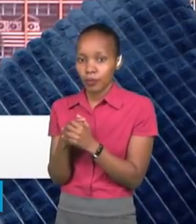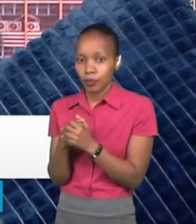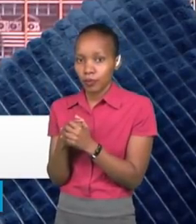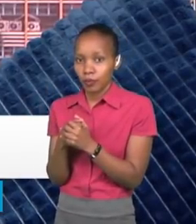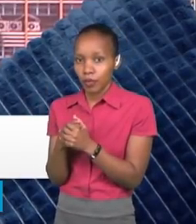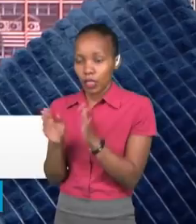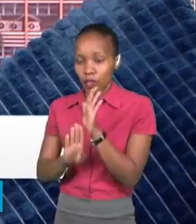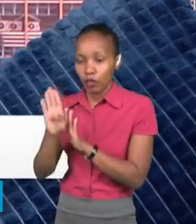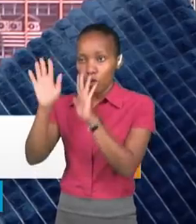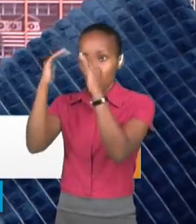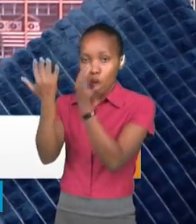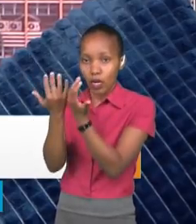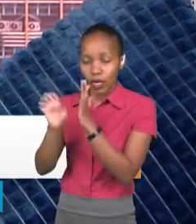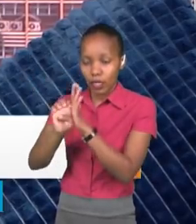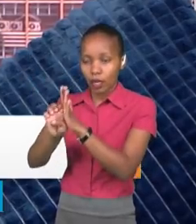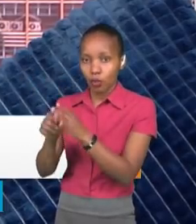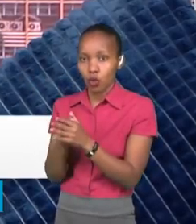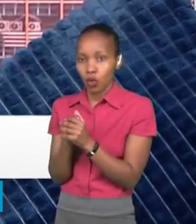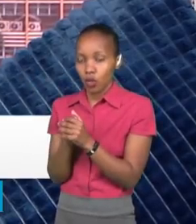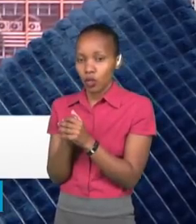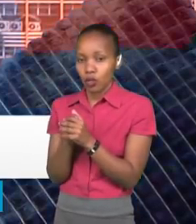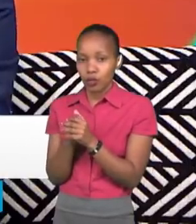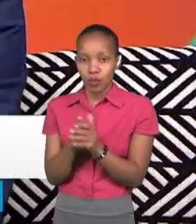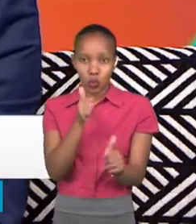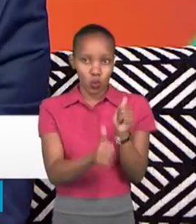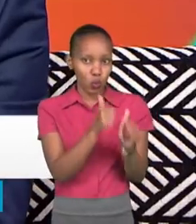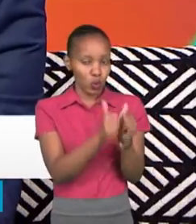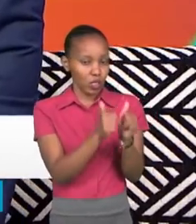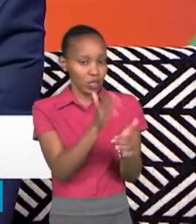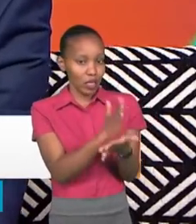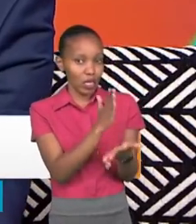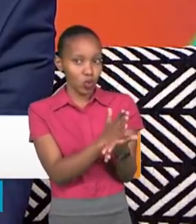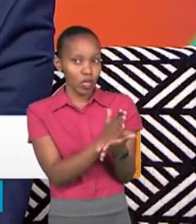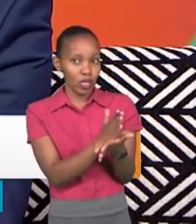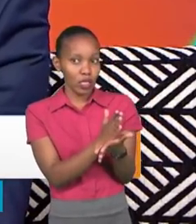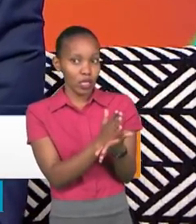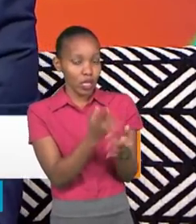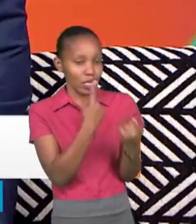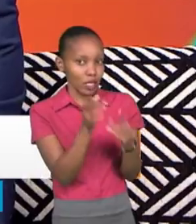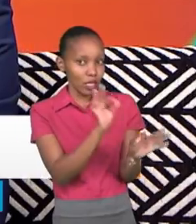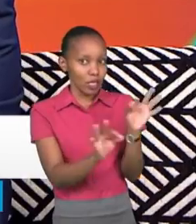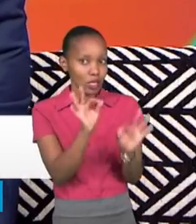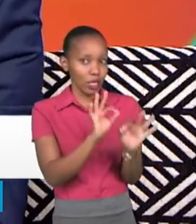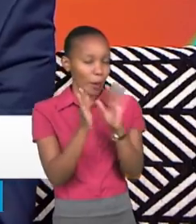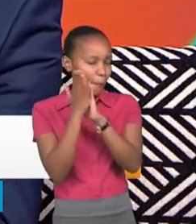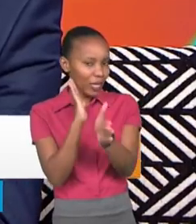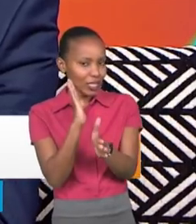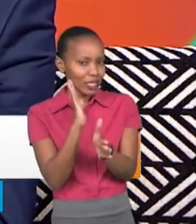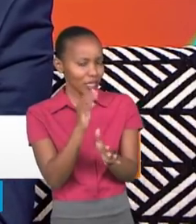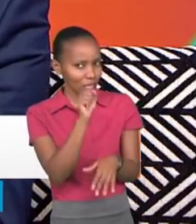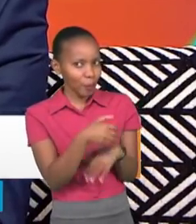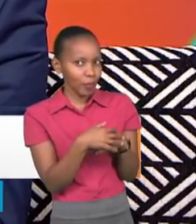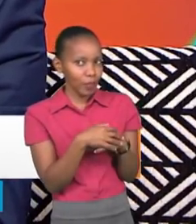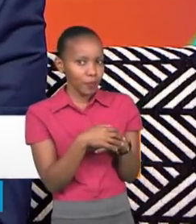In the developed world, for instance, I think I'm saying, for example, which actually, that's what I'm saying, glamour. You said the best. Now,